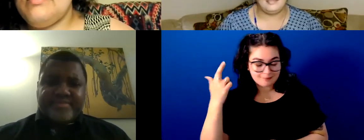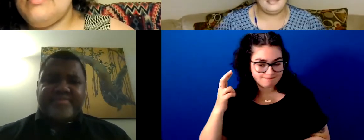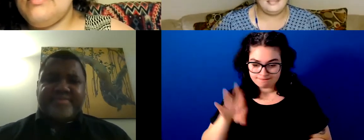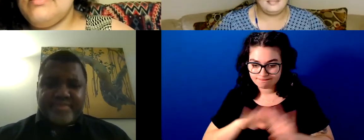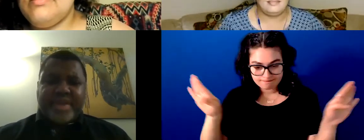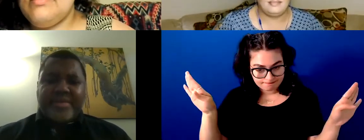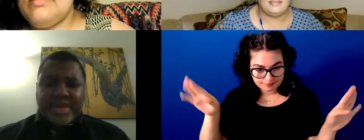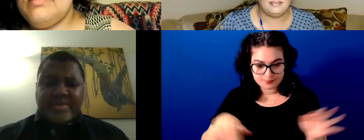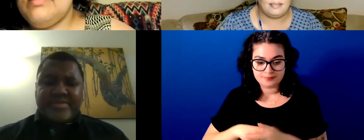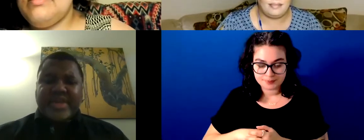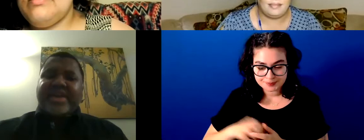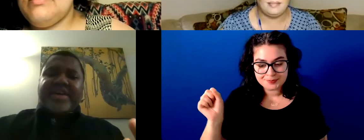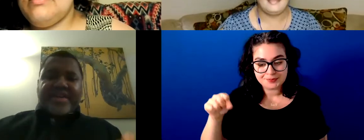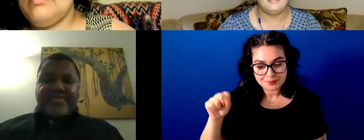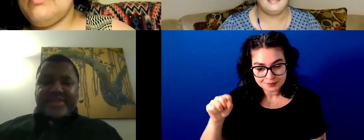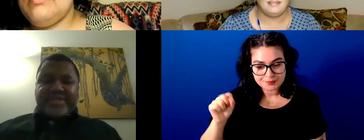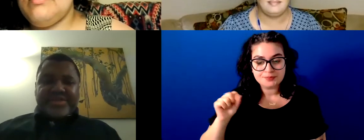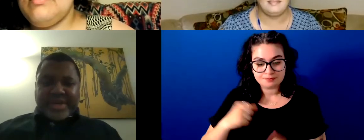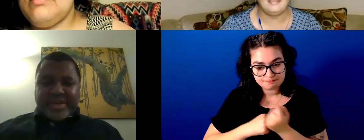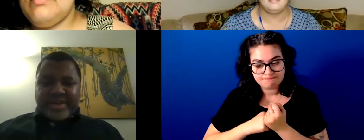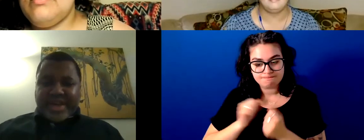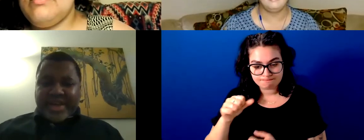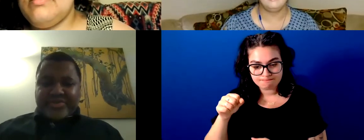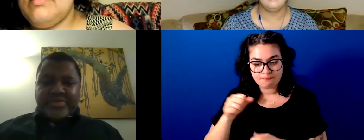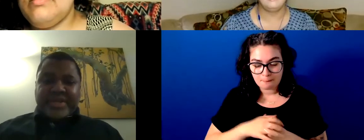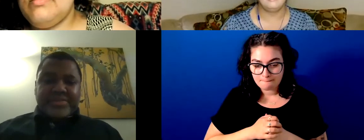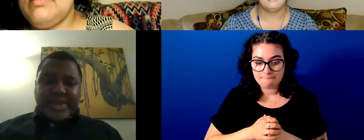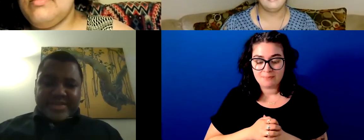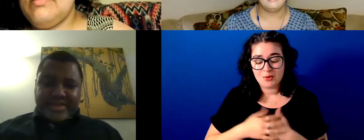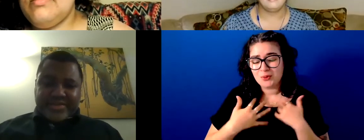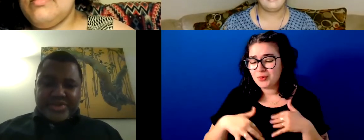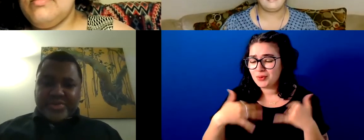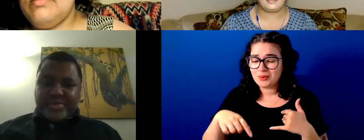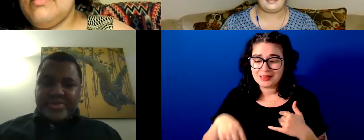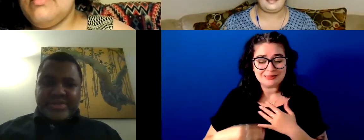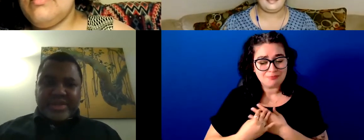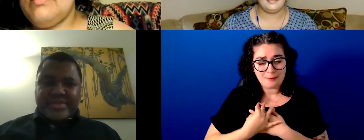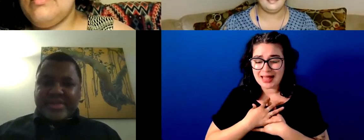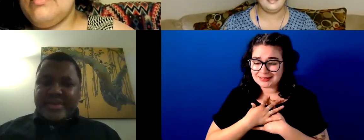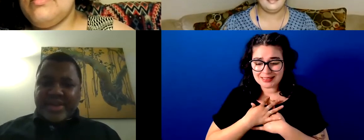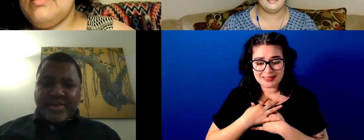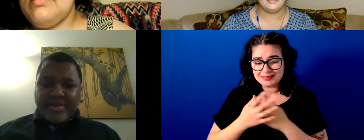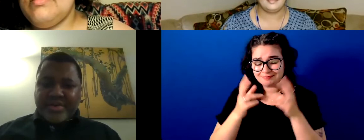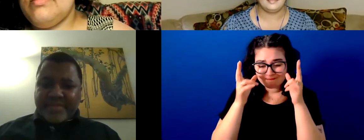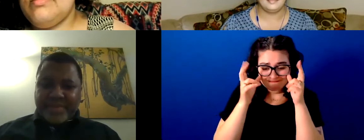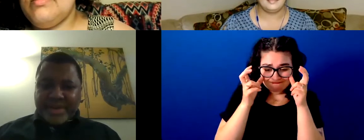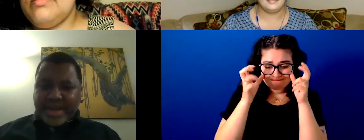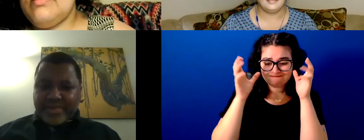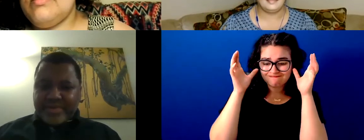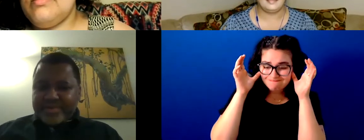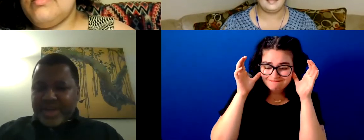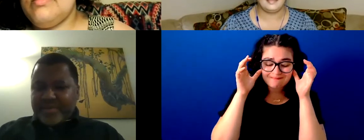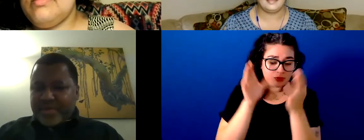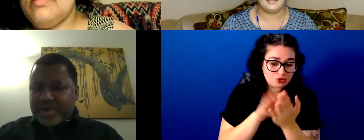Amen. Amen. This has been a tremendous blessing to just listen and learn and be